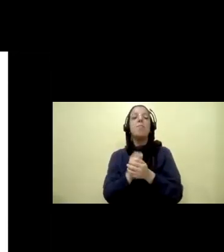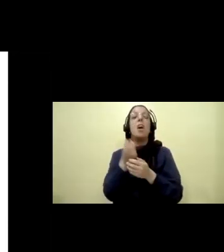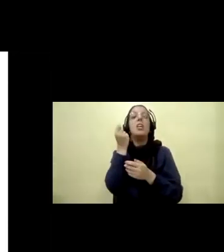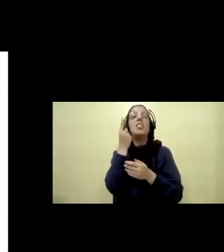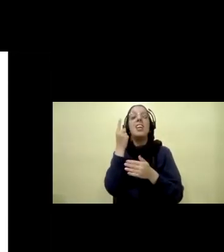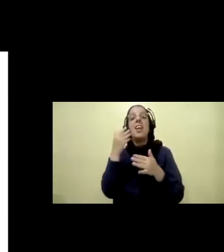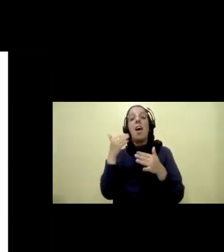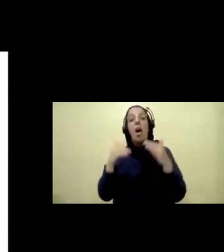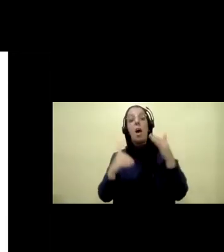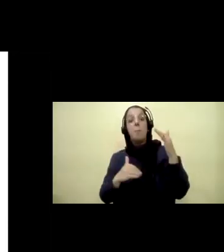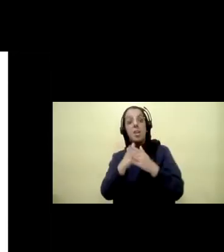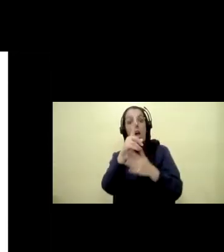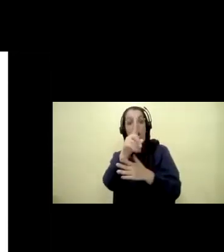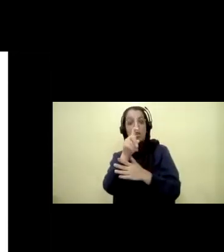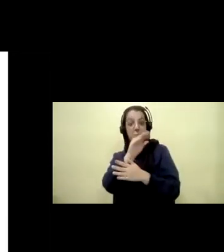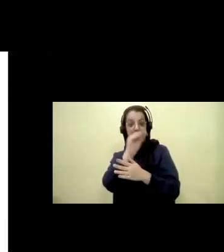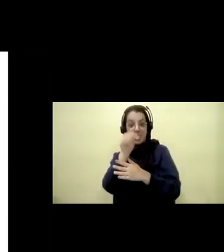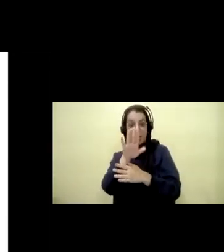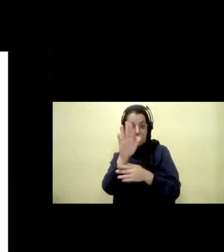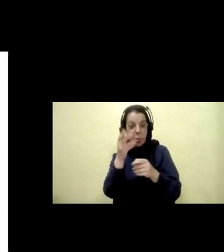100% of your project